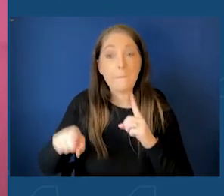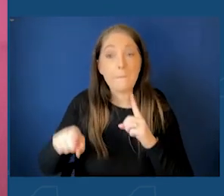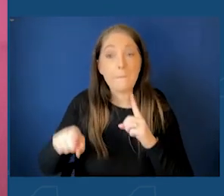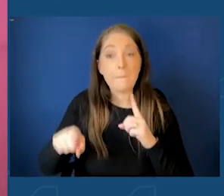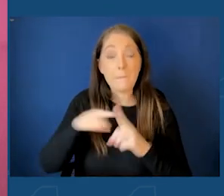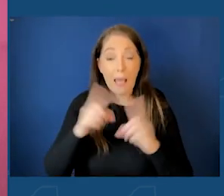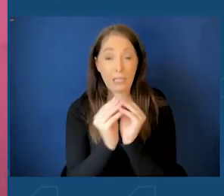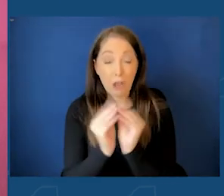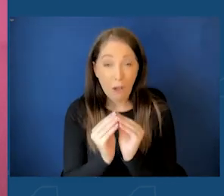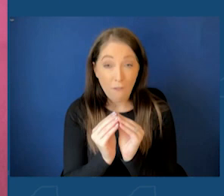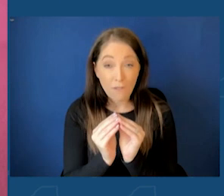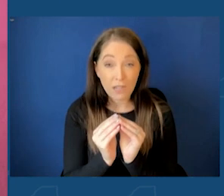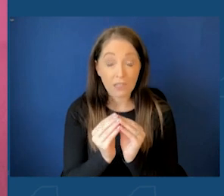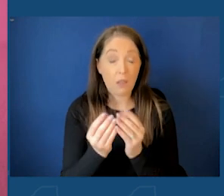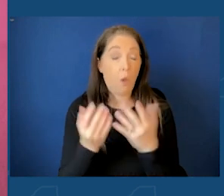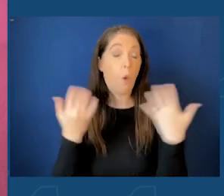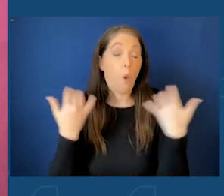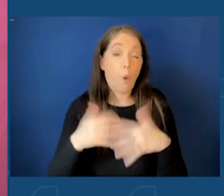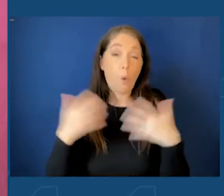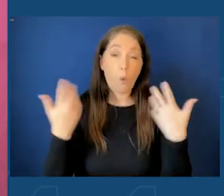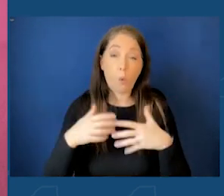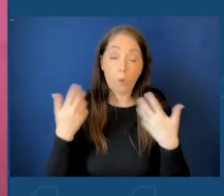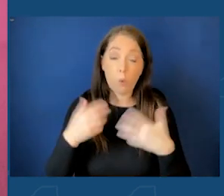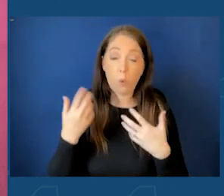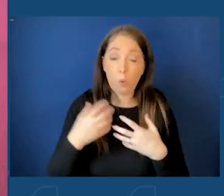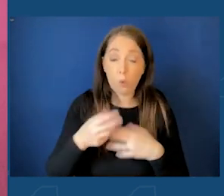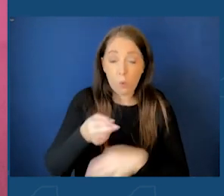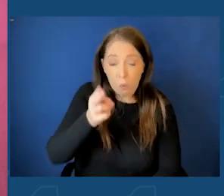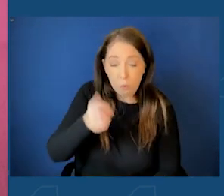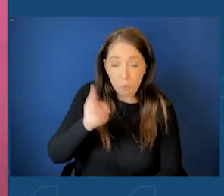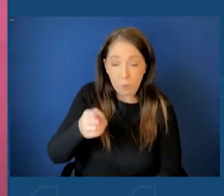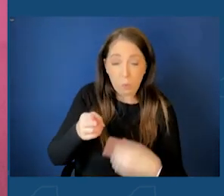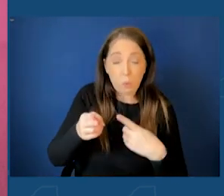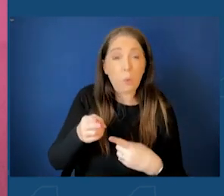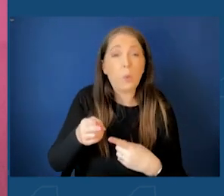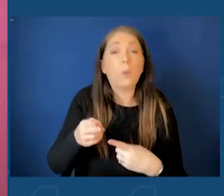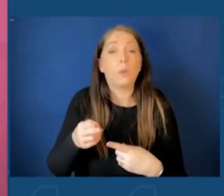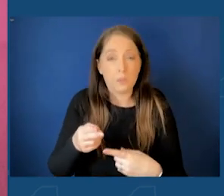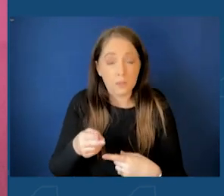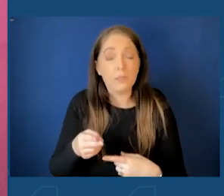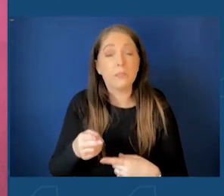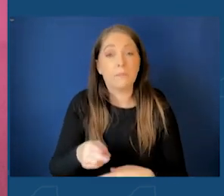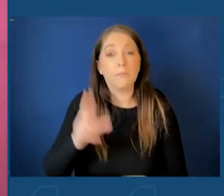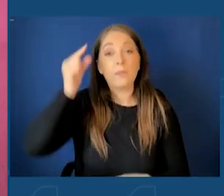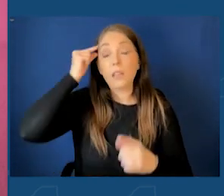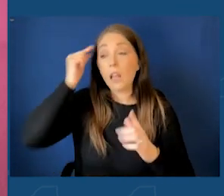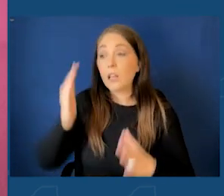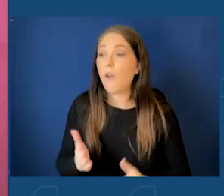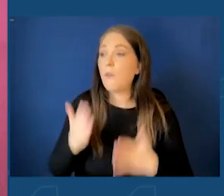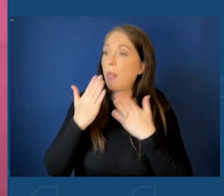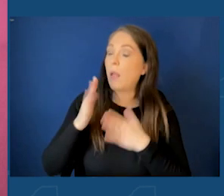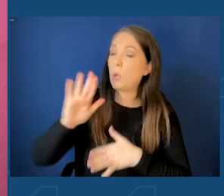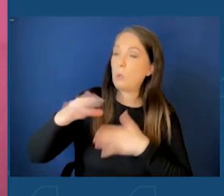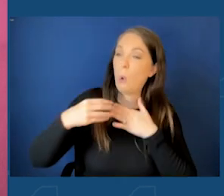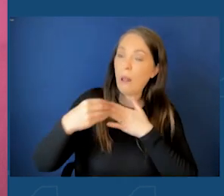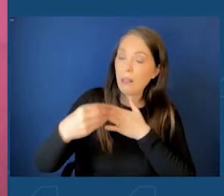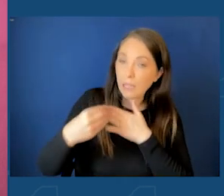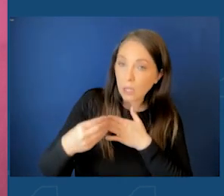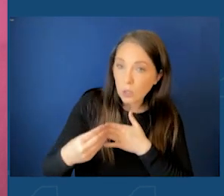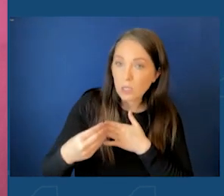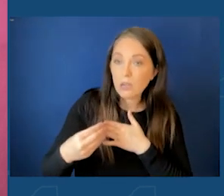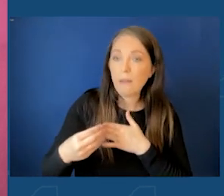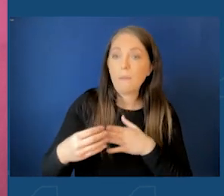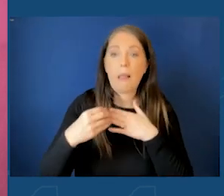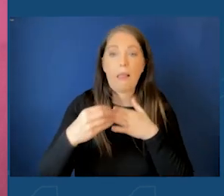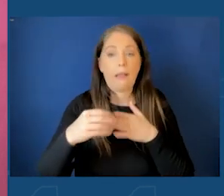much rich history here in Harlem. Governor Hochul, a special thanks to you for your personal leadership and the leadership of the state for